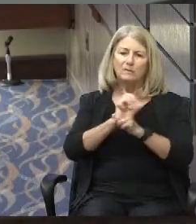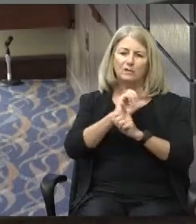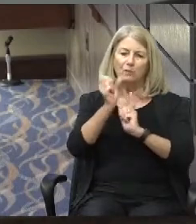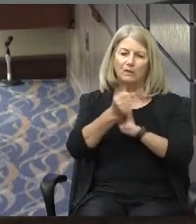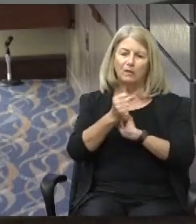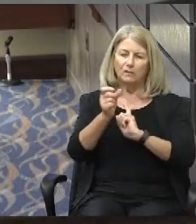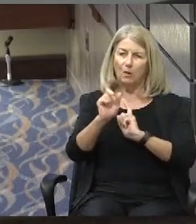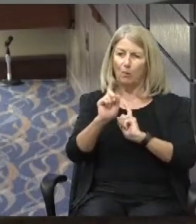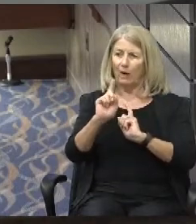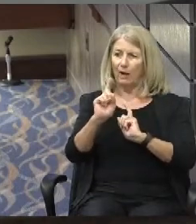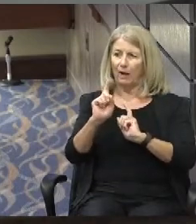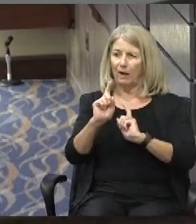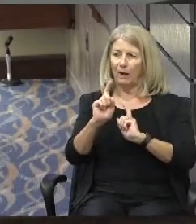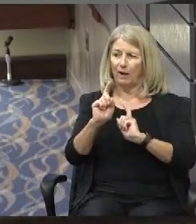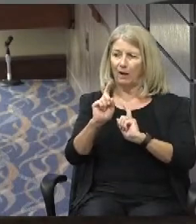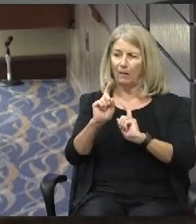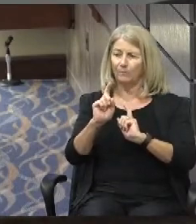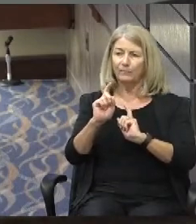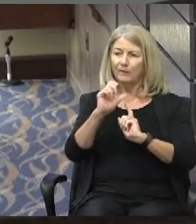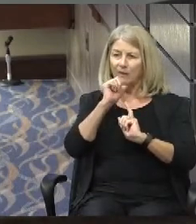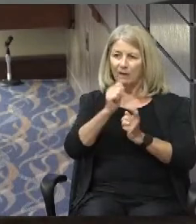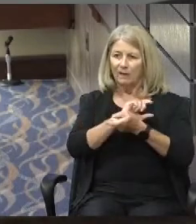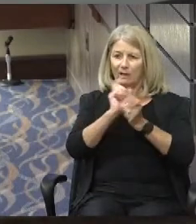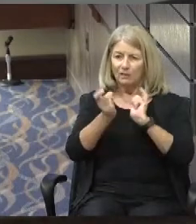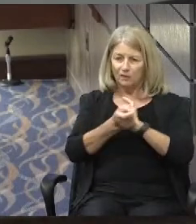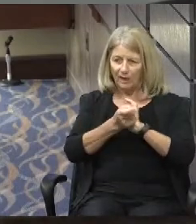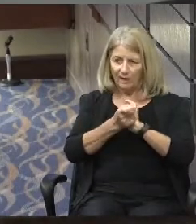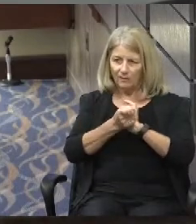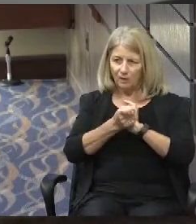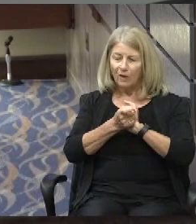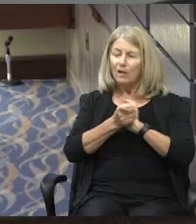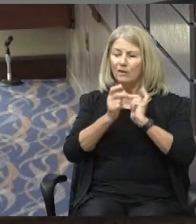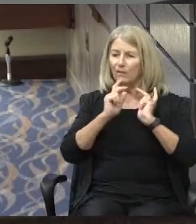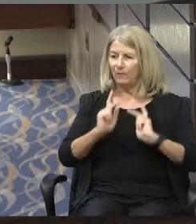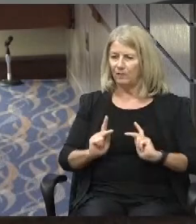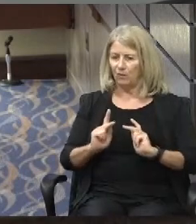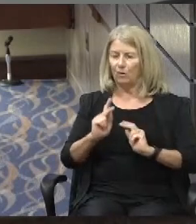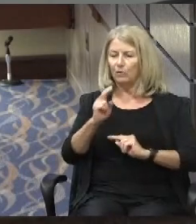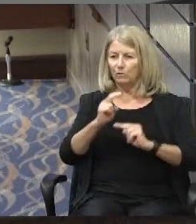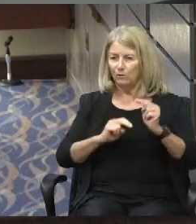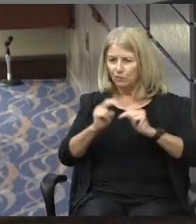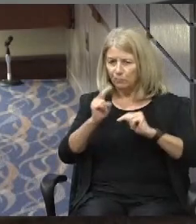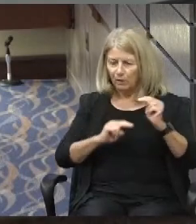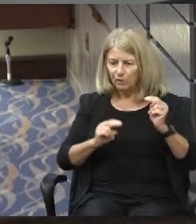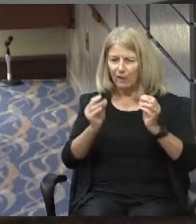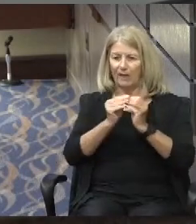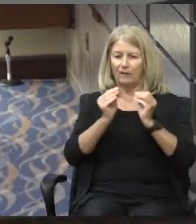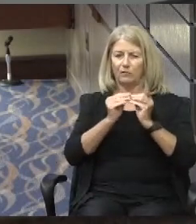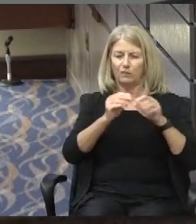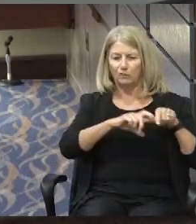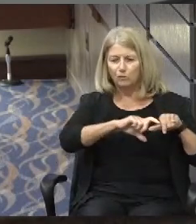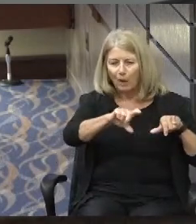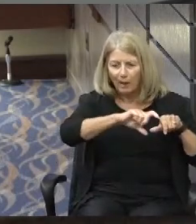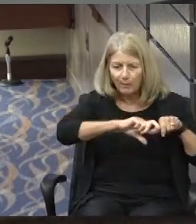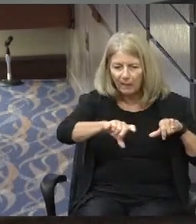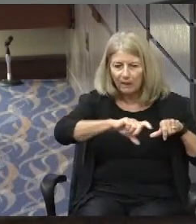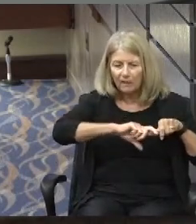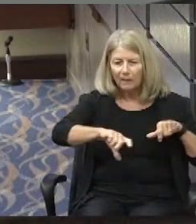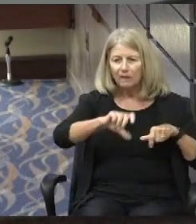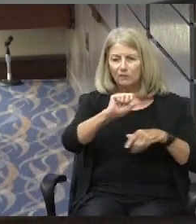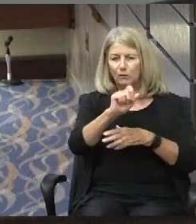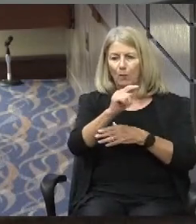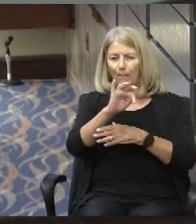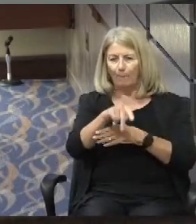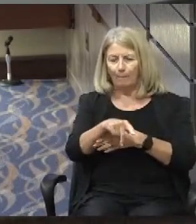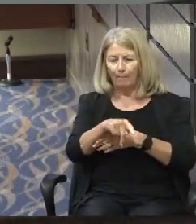you don't want to change the physical construction with bulb outs and extra striping, that I've seen, I